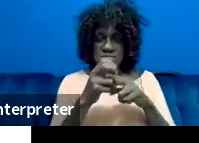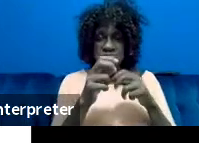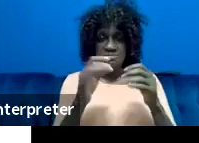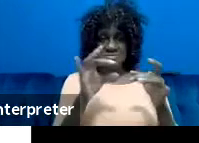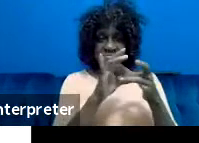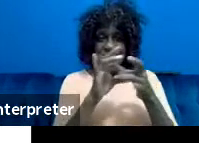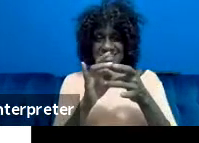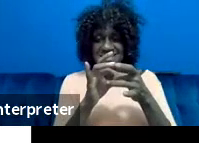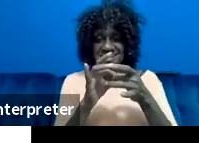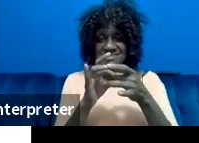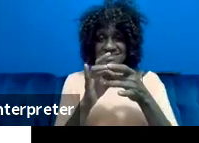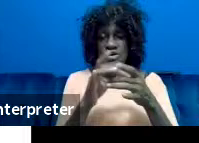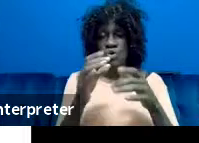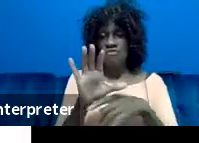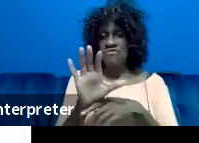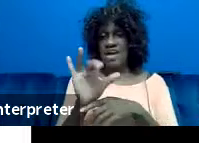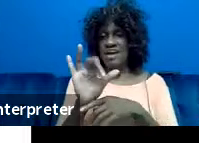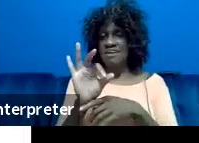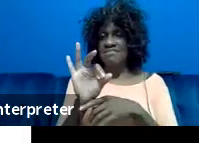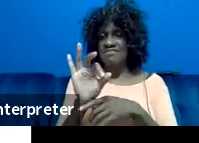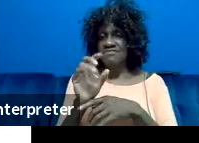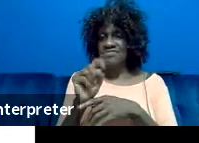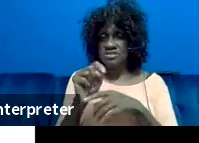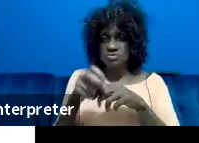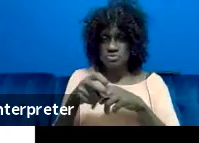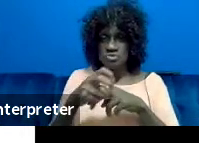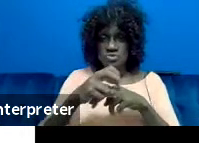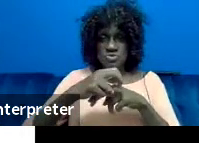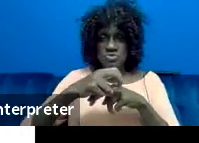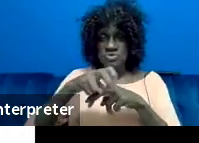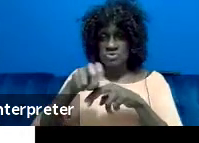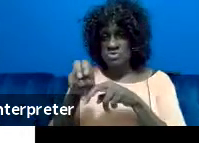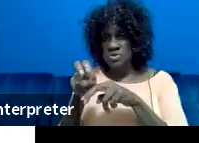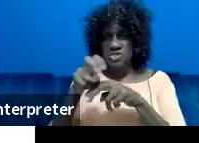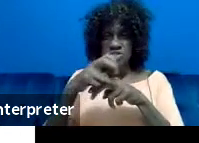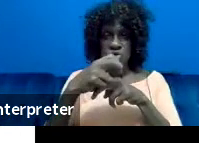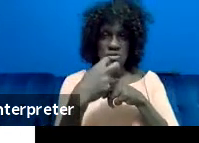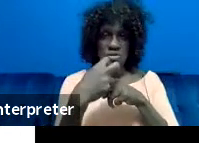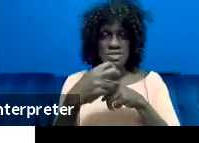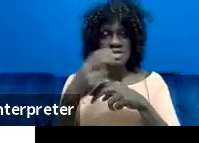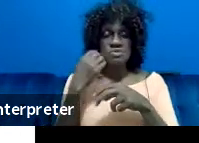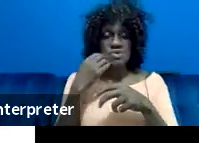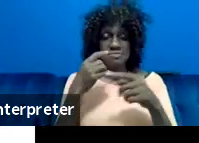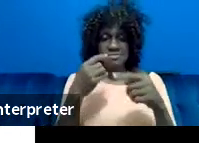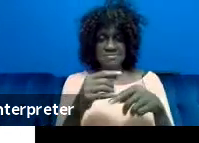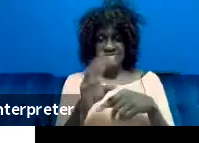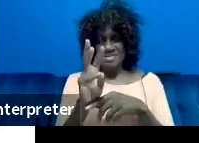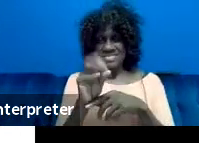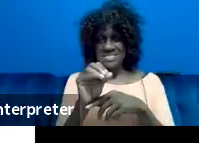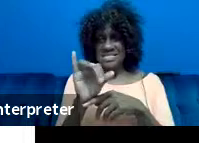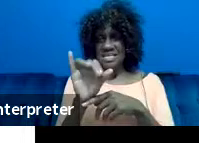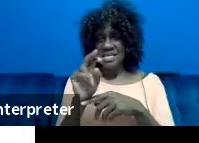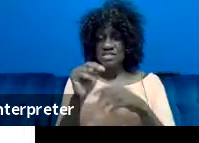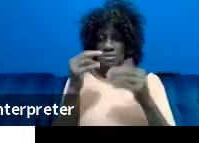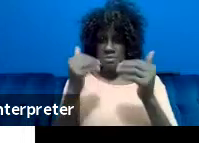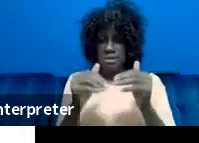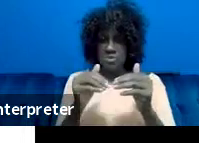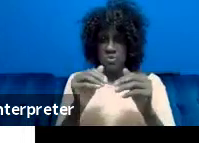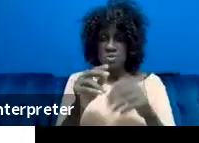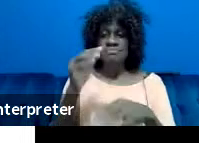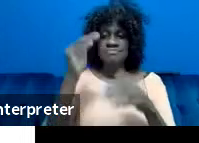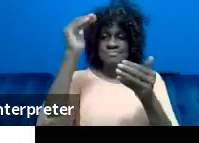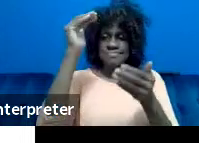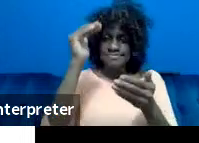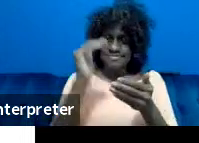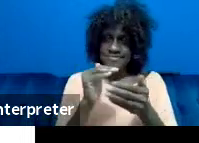T or a 5-foot turning circle. We also permit that reduction of your 60-inch minimum route down to 36